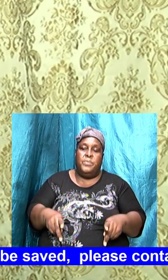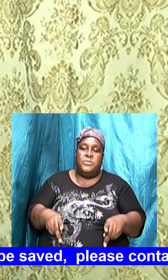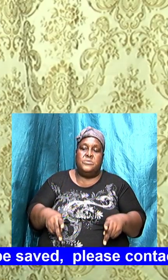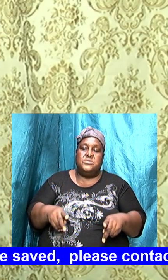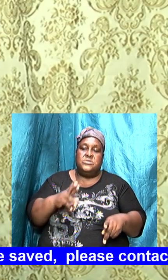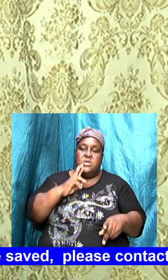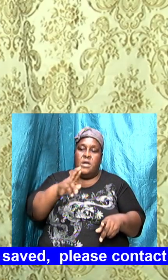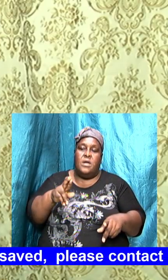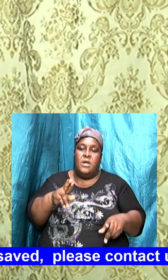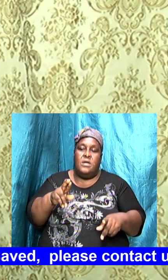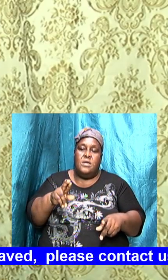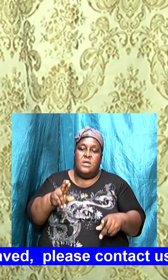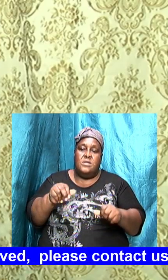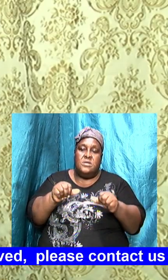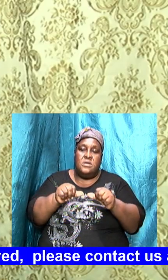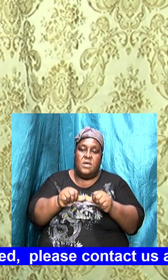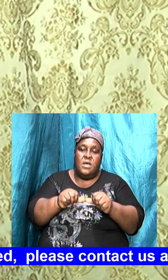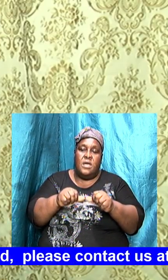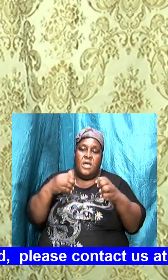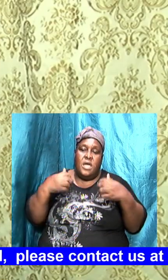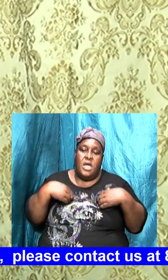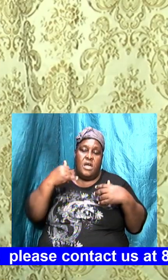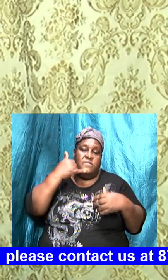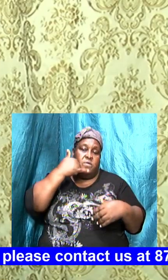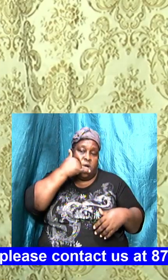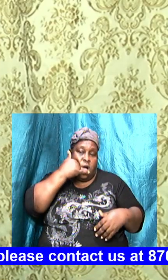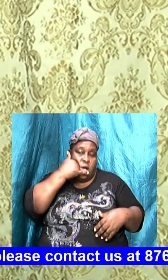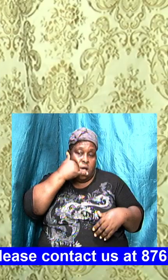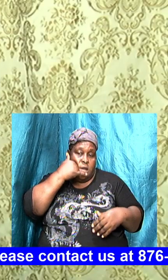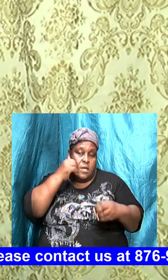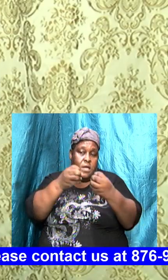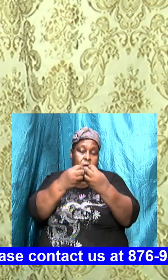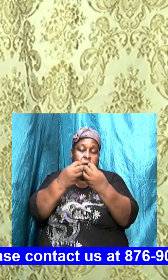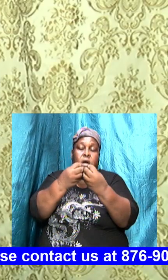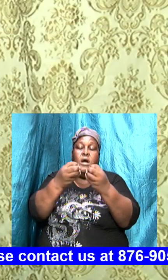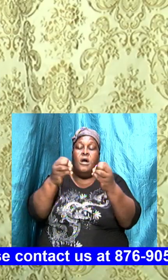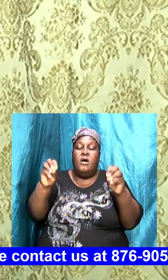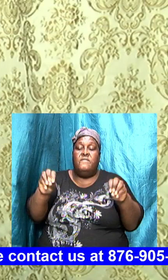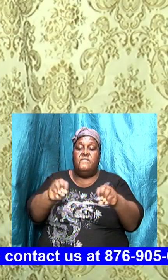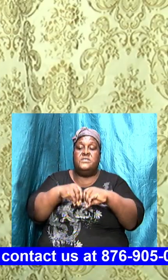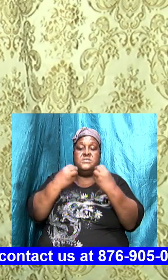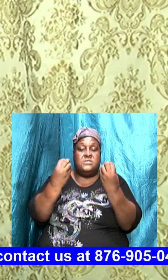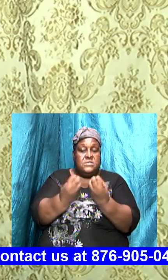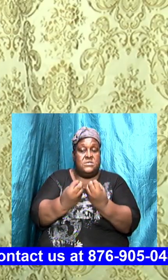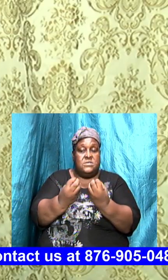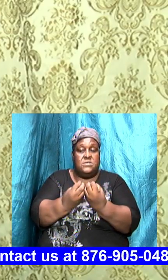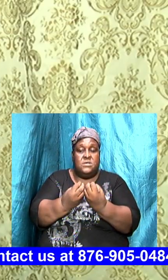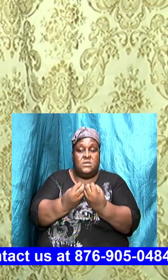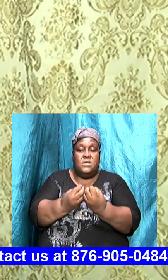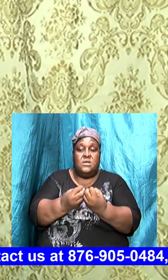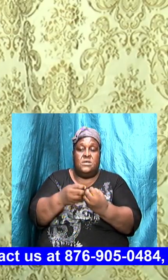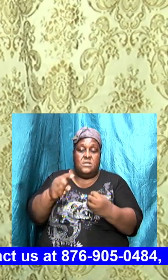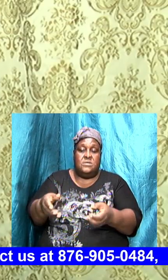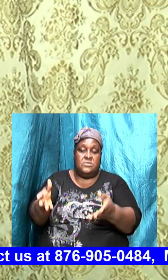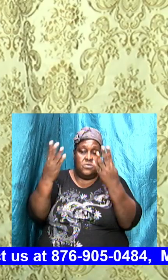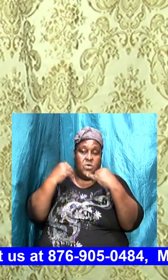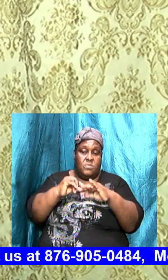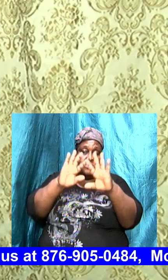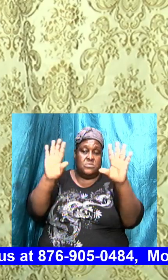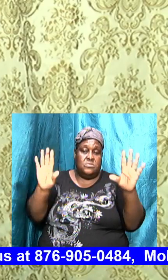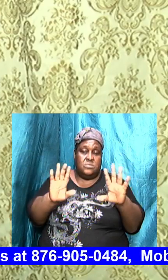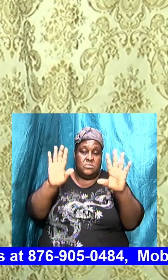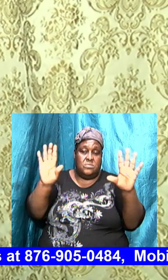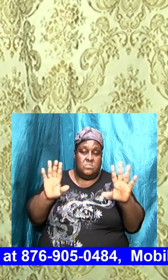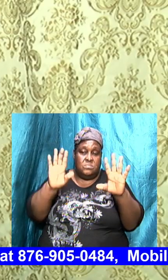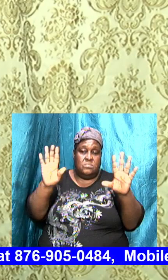the same. We will have to call in. So I believe this coming Sunday, is